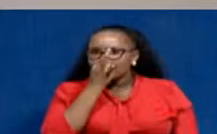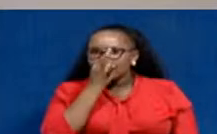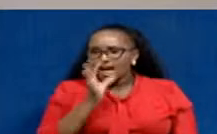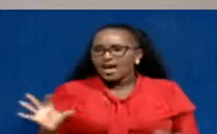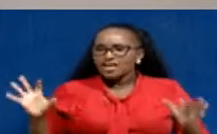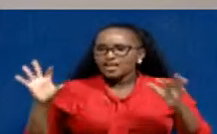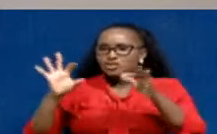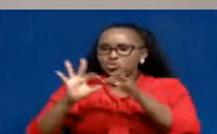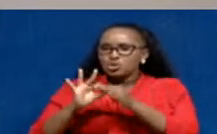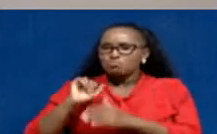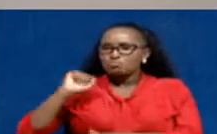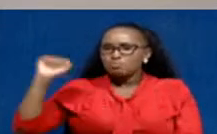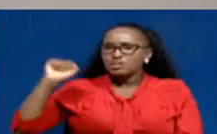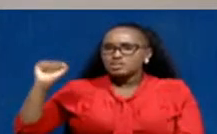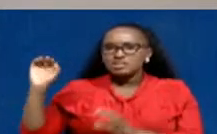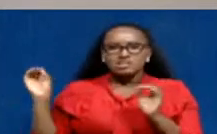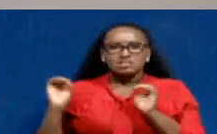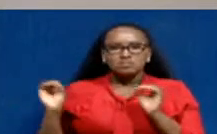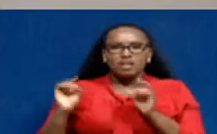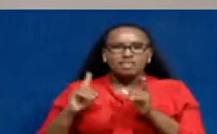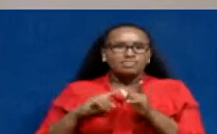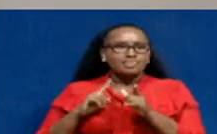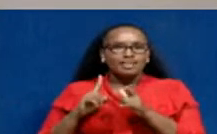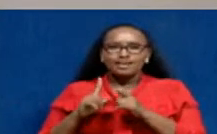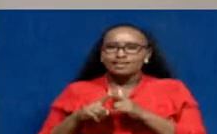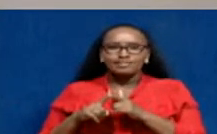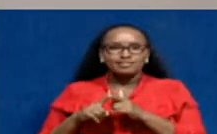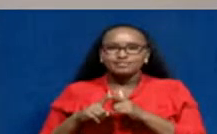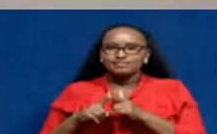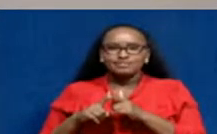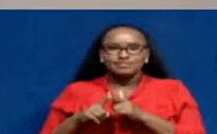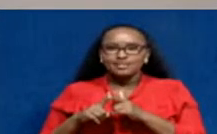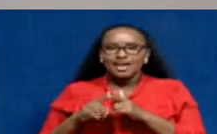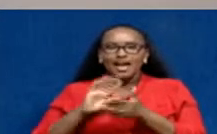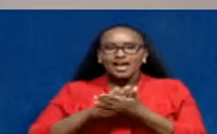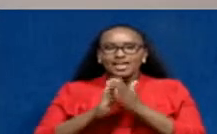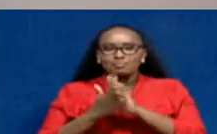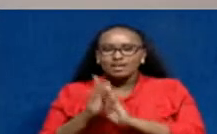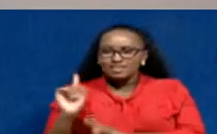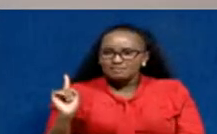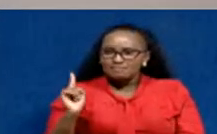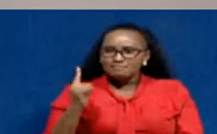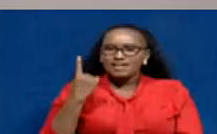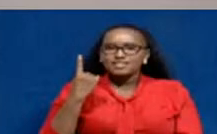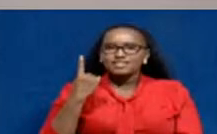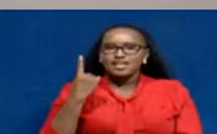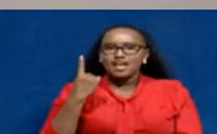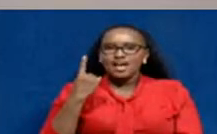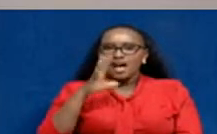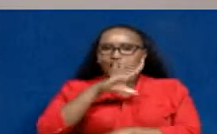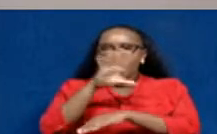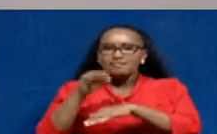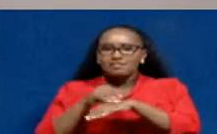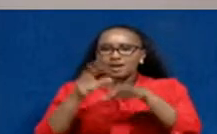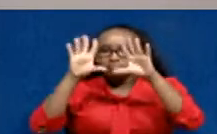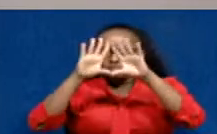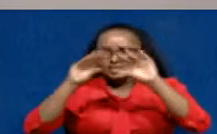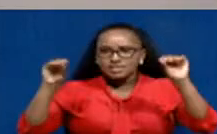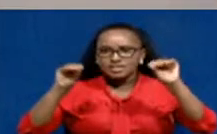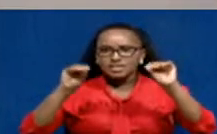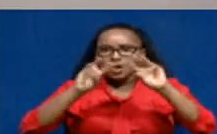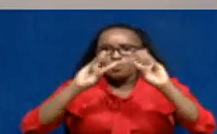not joined politics, he was destined to become the first African president of the World